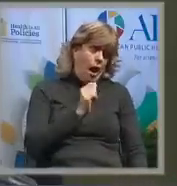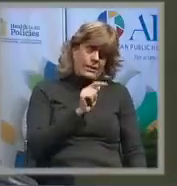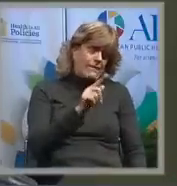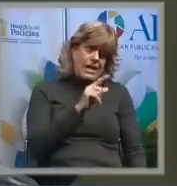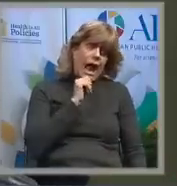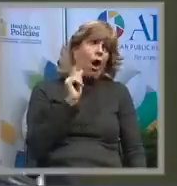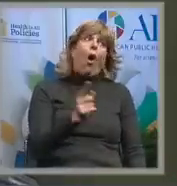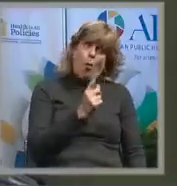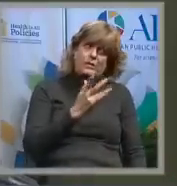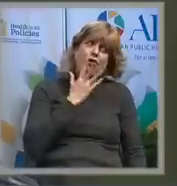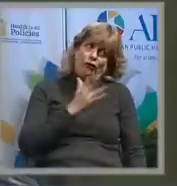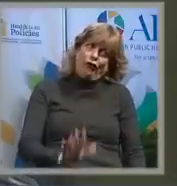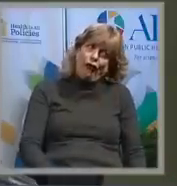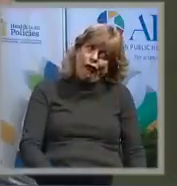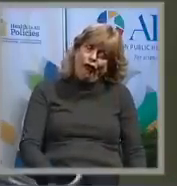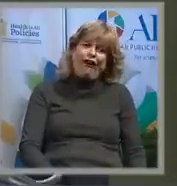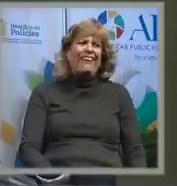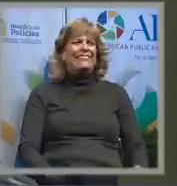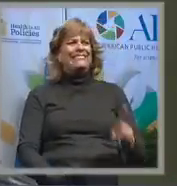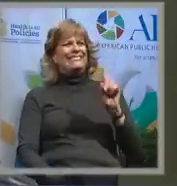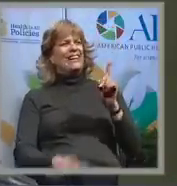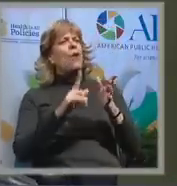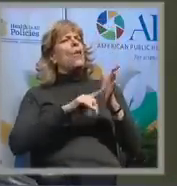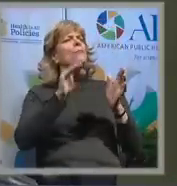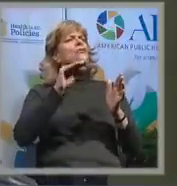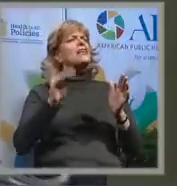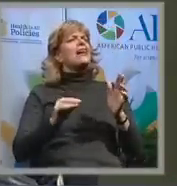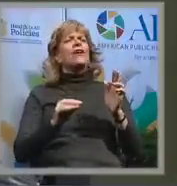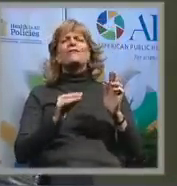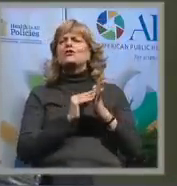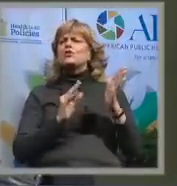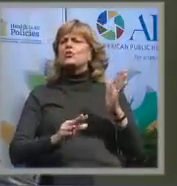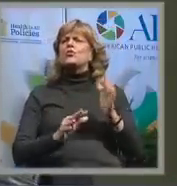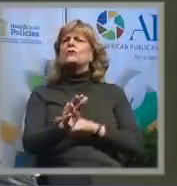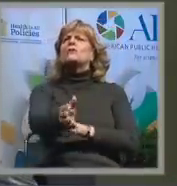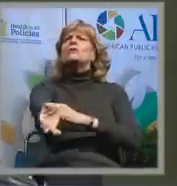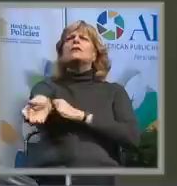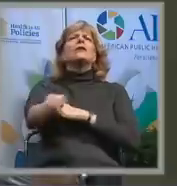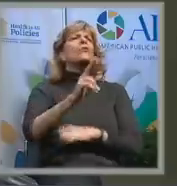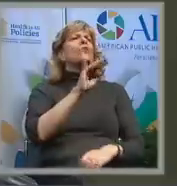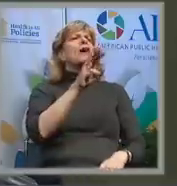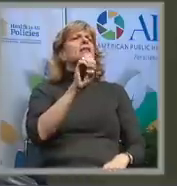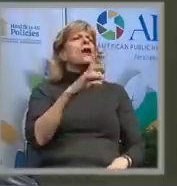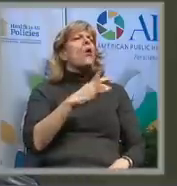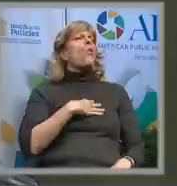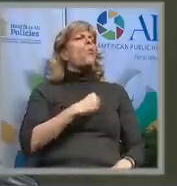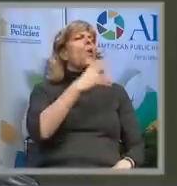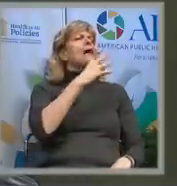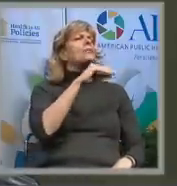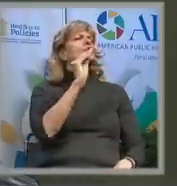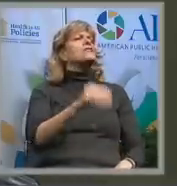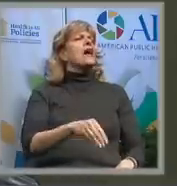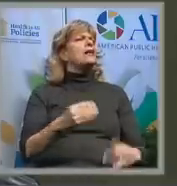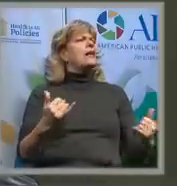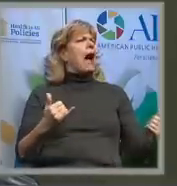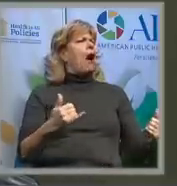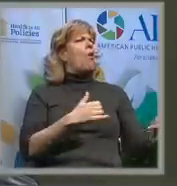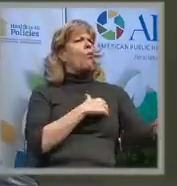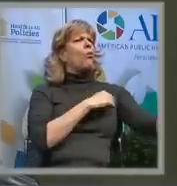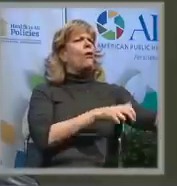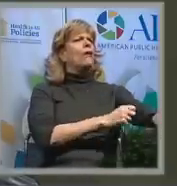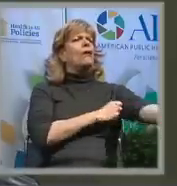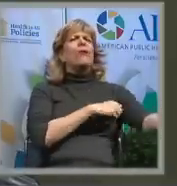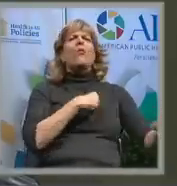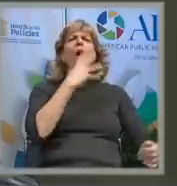No, it has not. All right, today, what percent of students have... Let's go with races. What percent of whites have a college degree, 25 and older? What would you